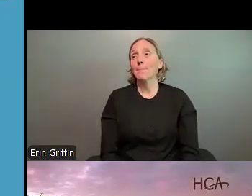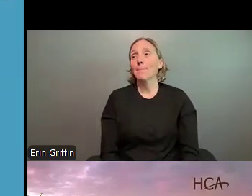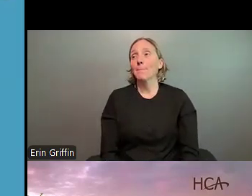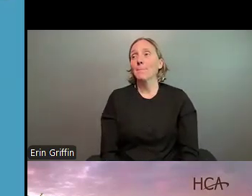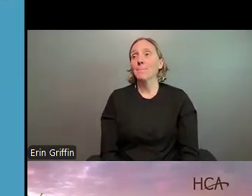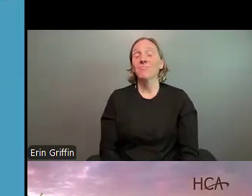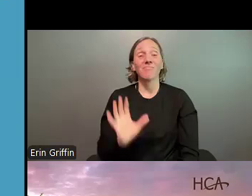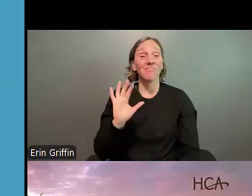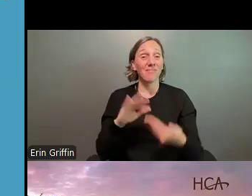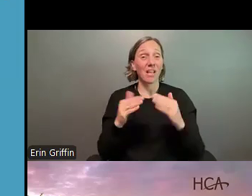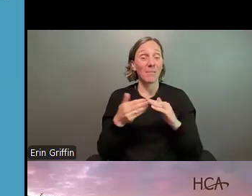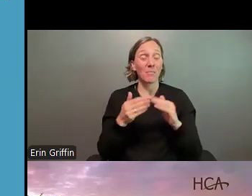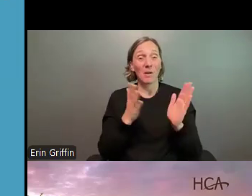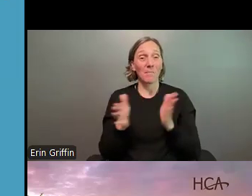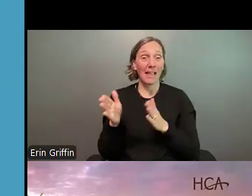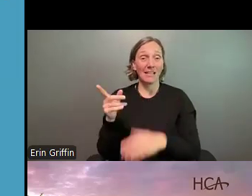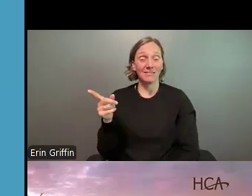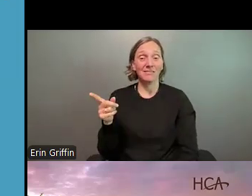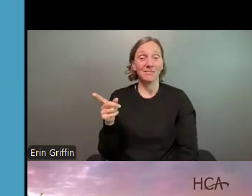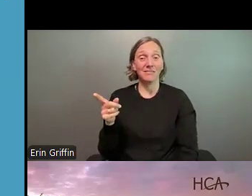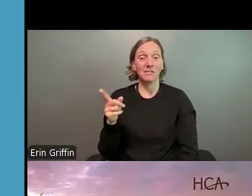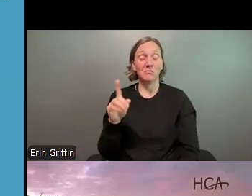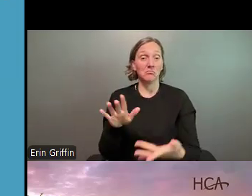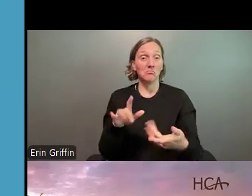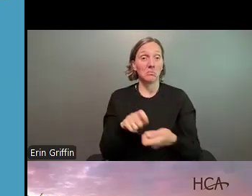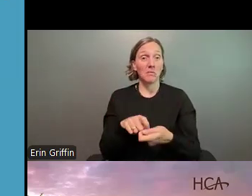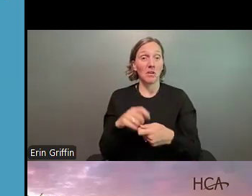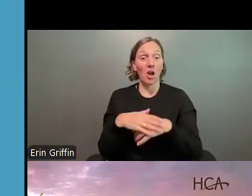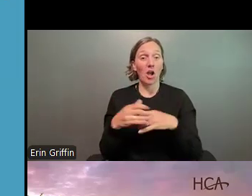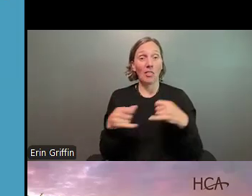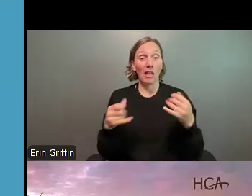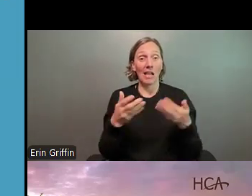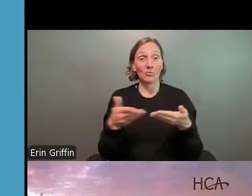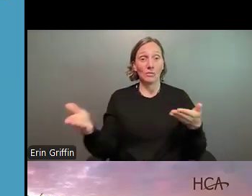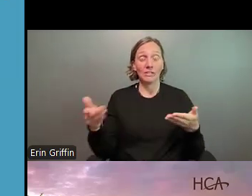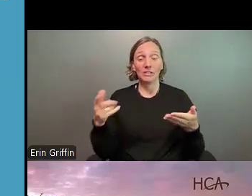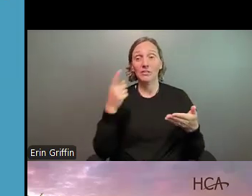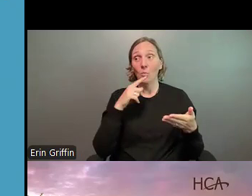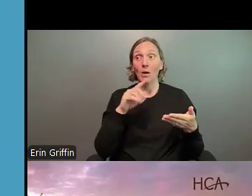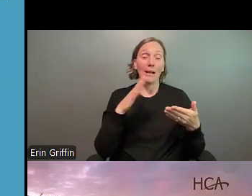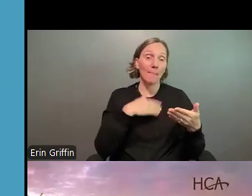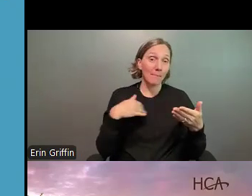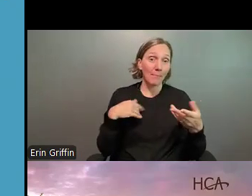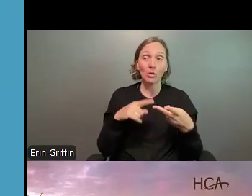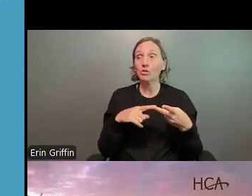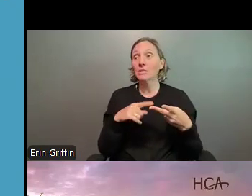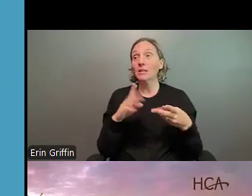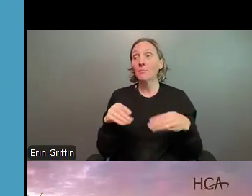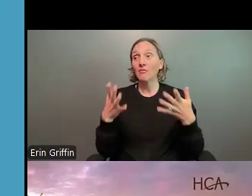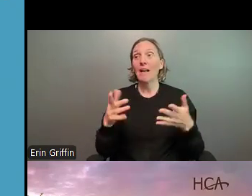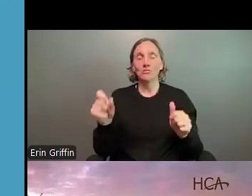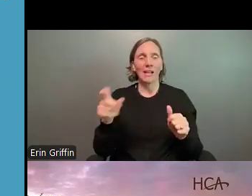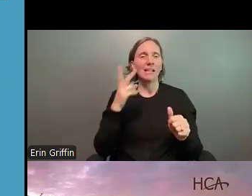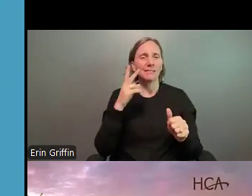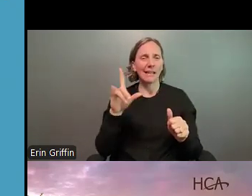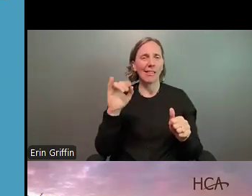Our community plan has specific online resources for members and providers alike. The links are in the deck,